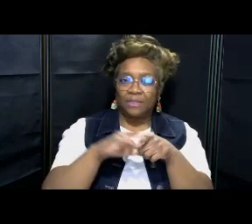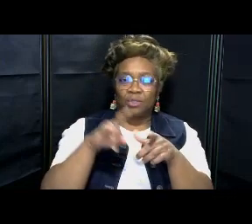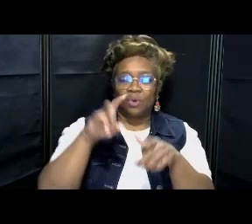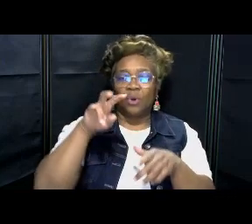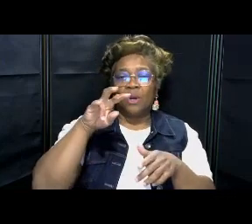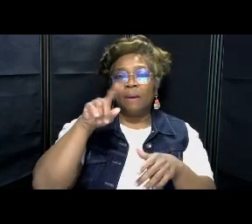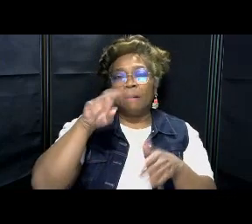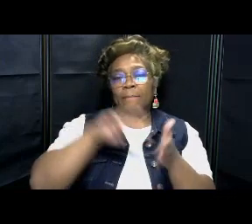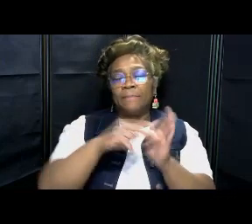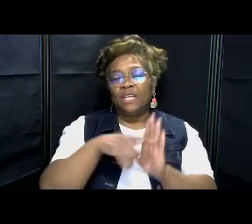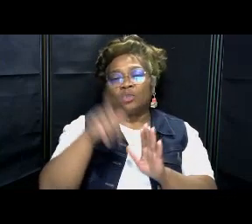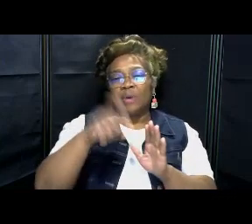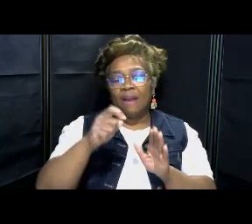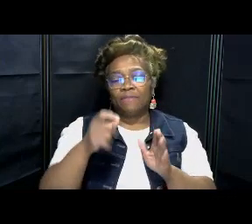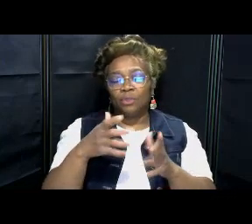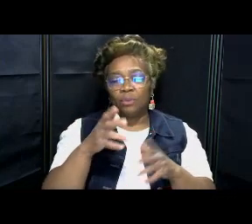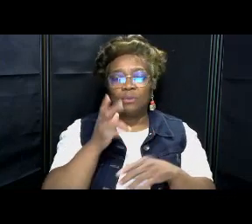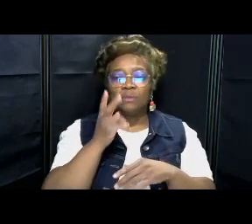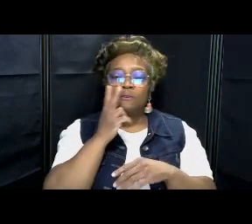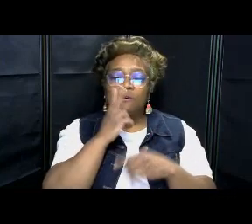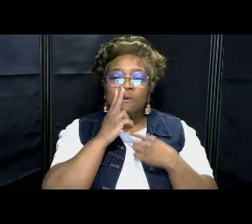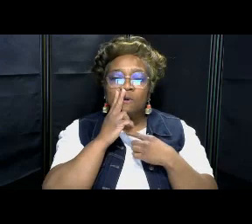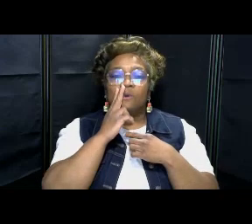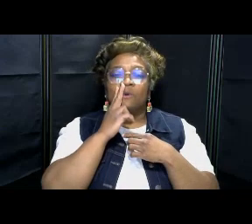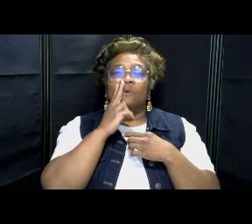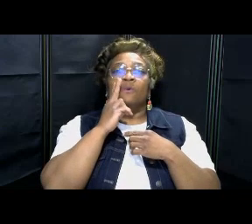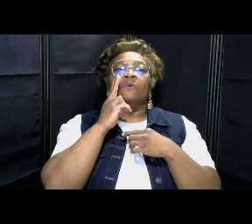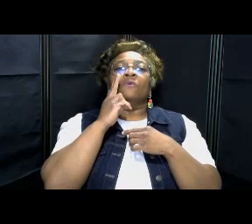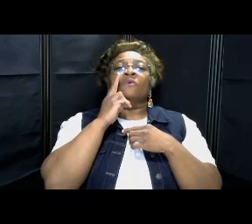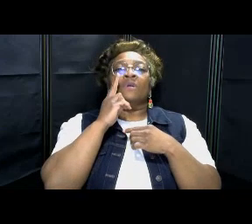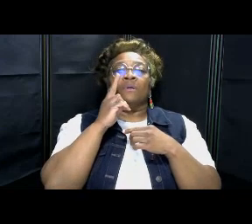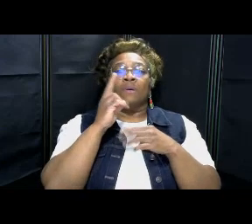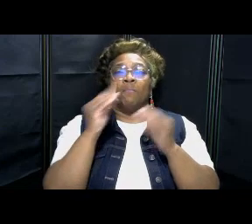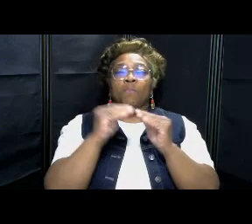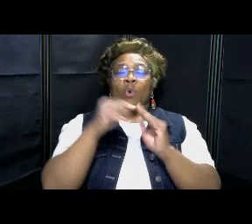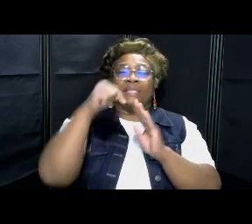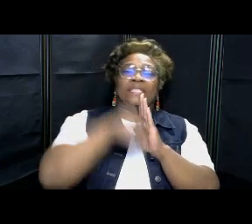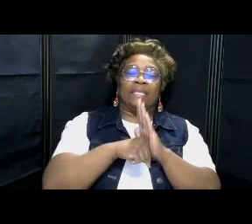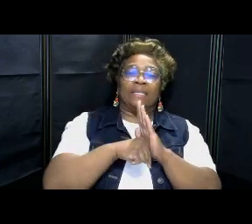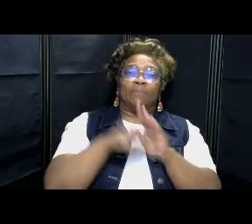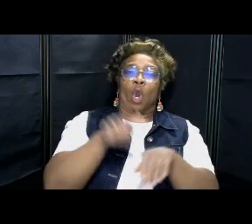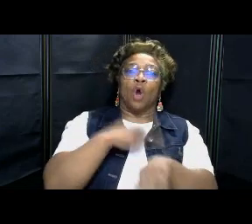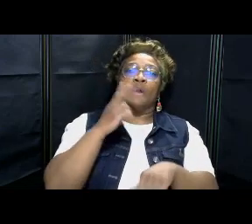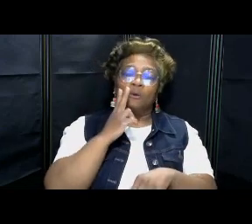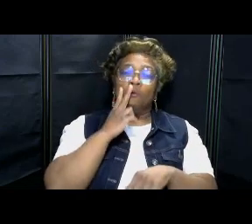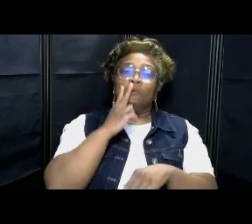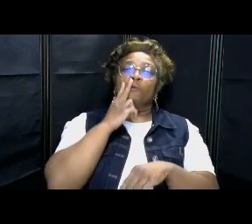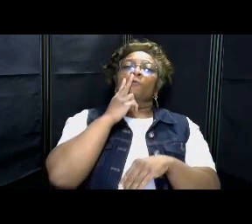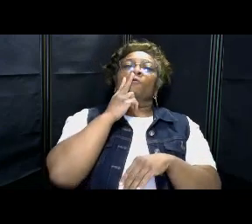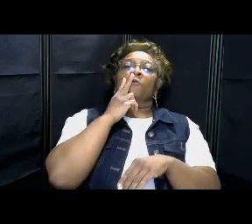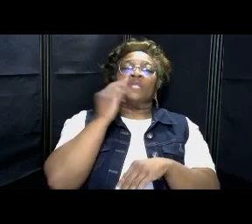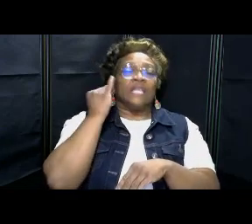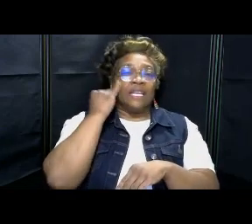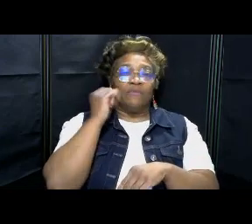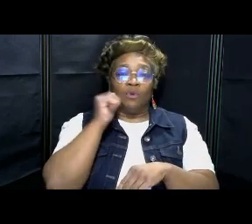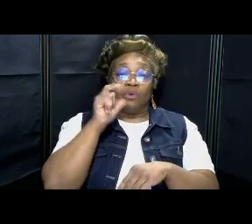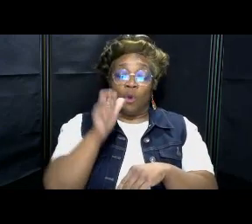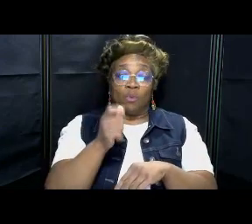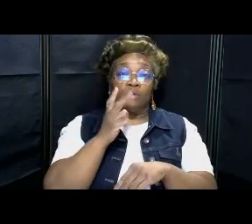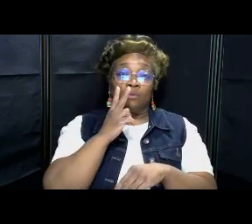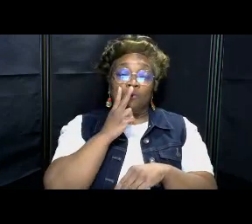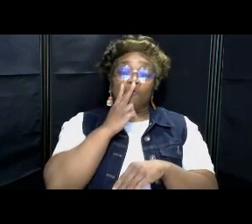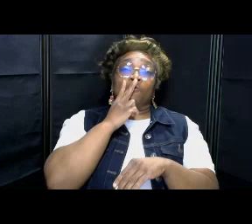if you don't puff on that cigarette for a few minutes, it can burn itself out. So that way, and again, some states have actually regulated where they won't even